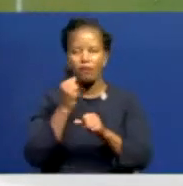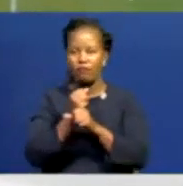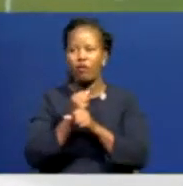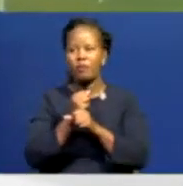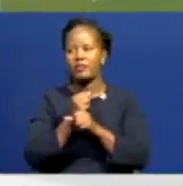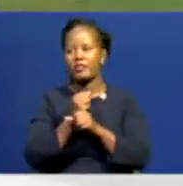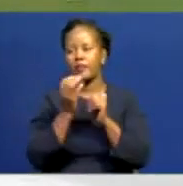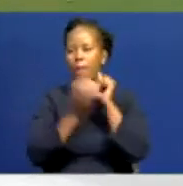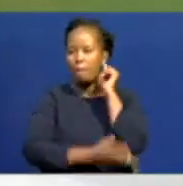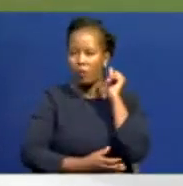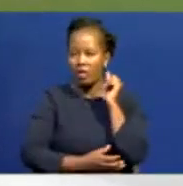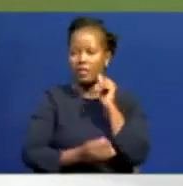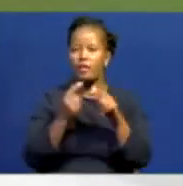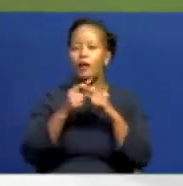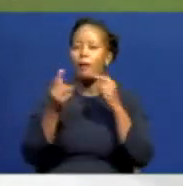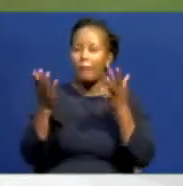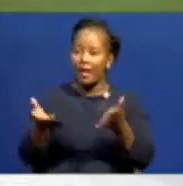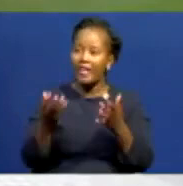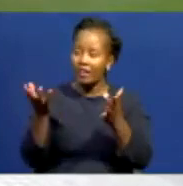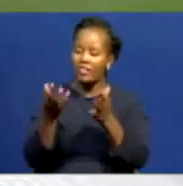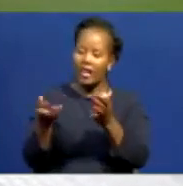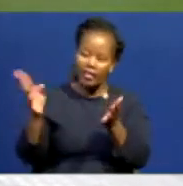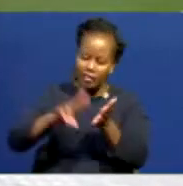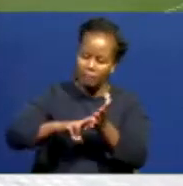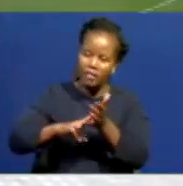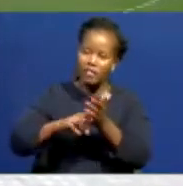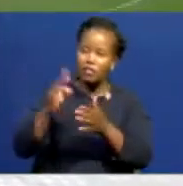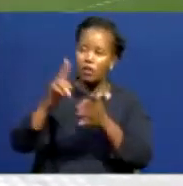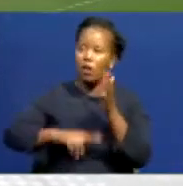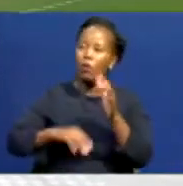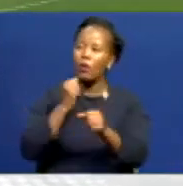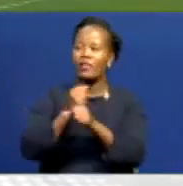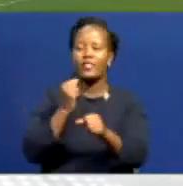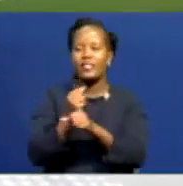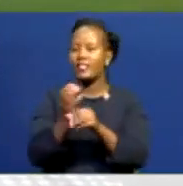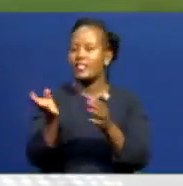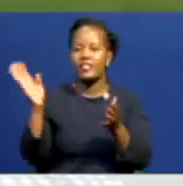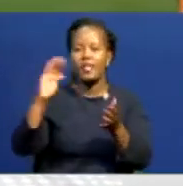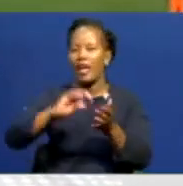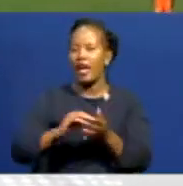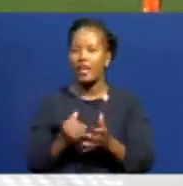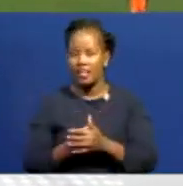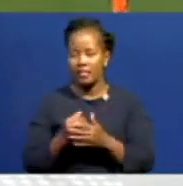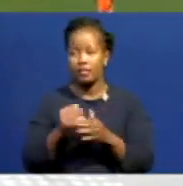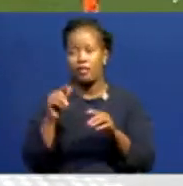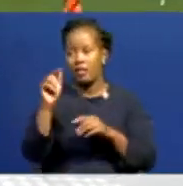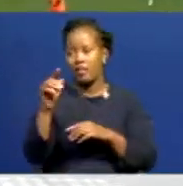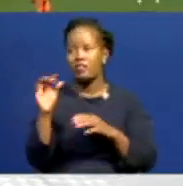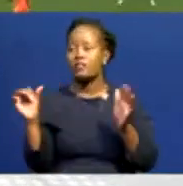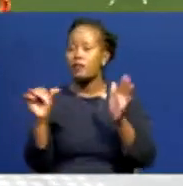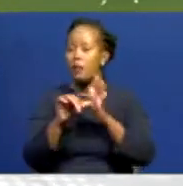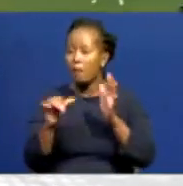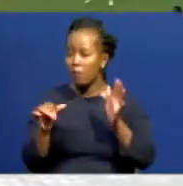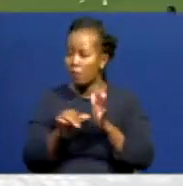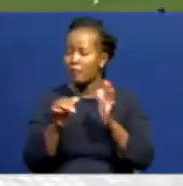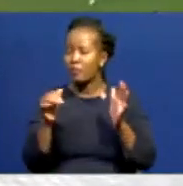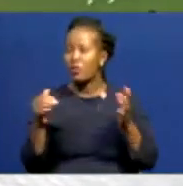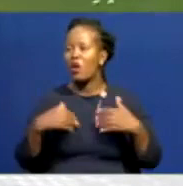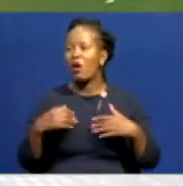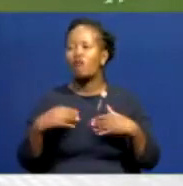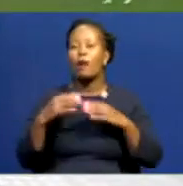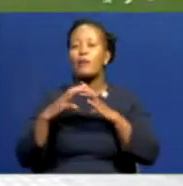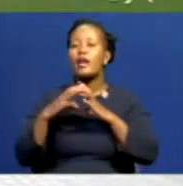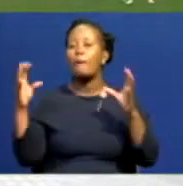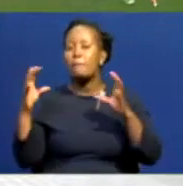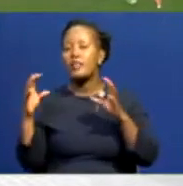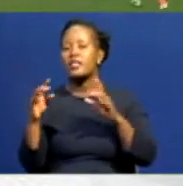And right now, they're just replicating what they did The ghosts cannot leave them. And you see, it's a problem of having star names and not